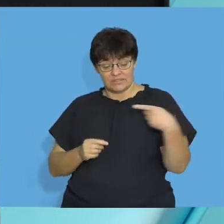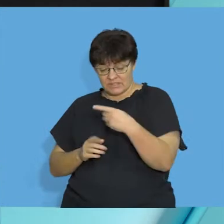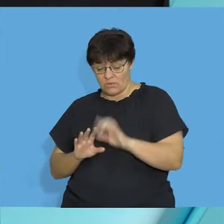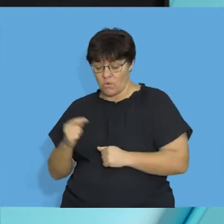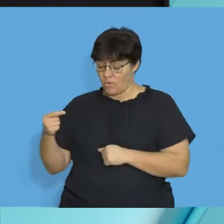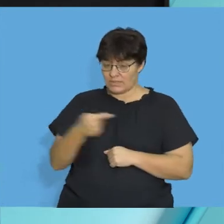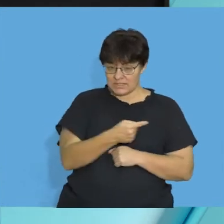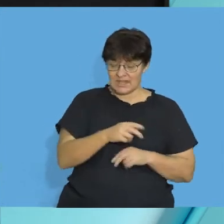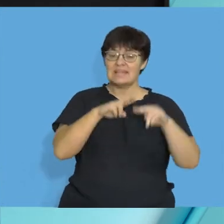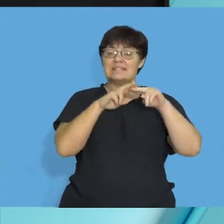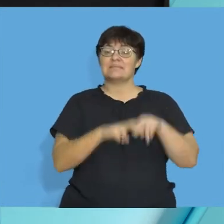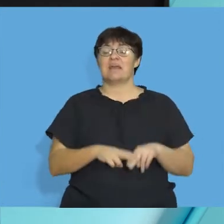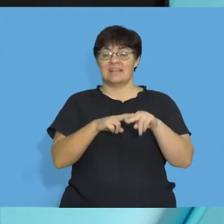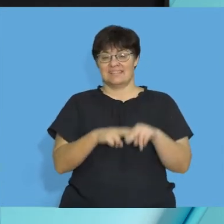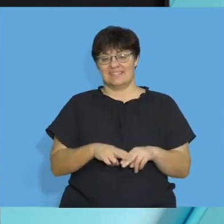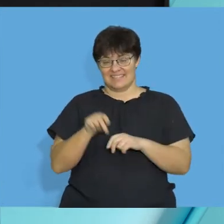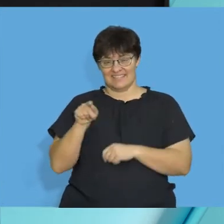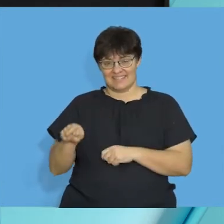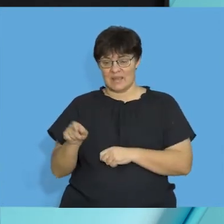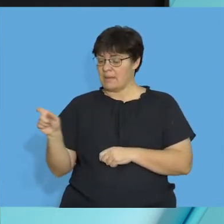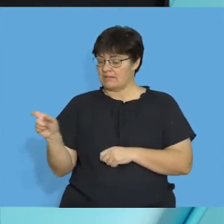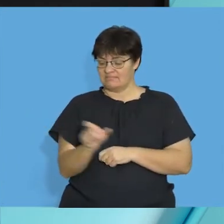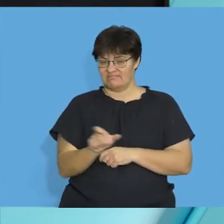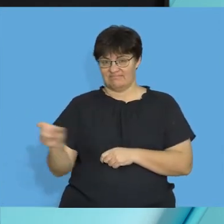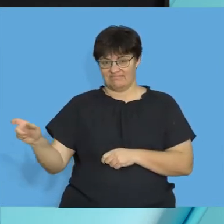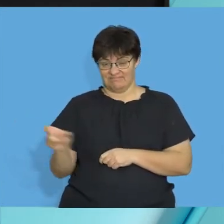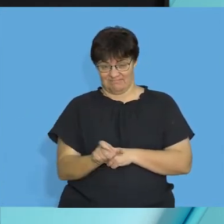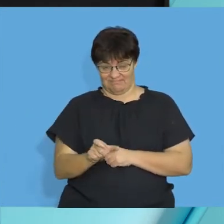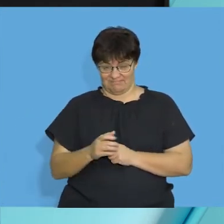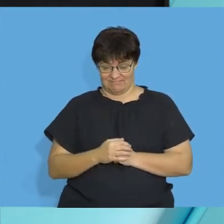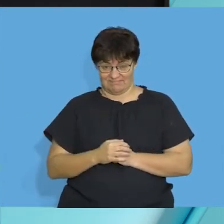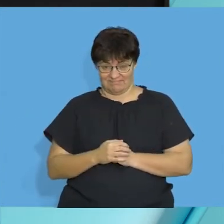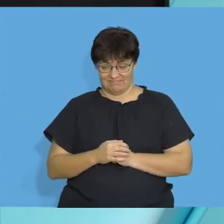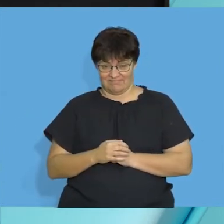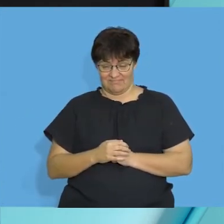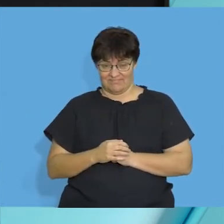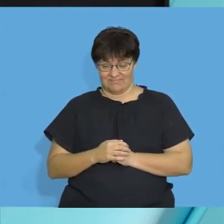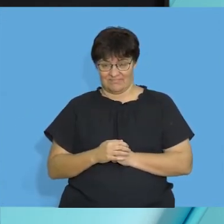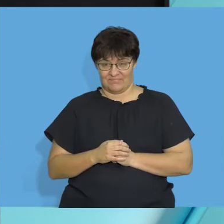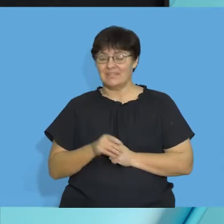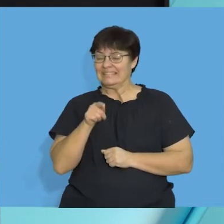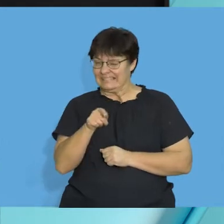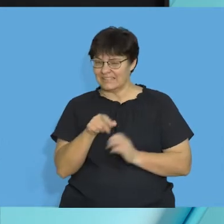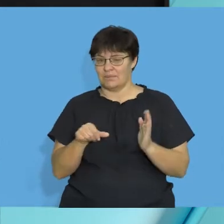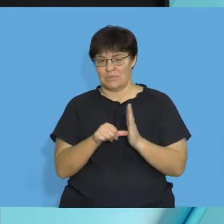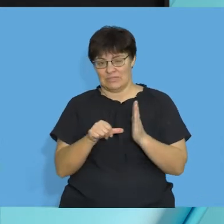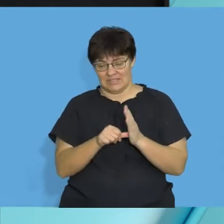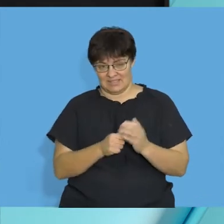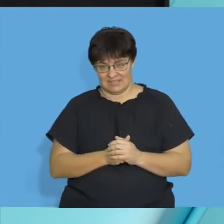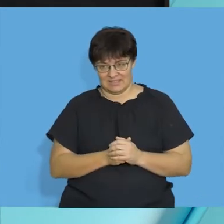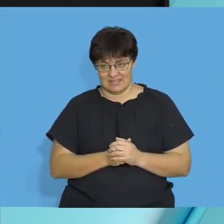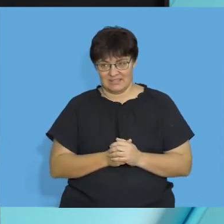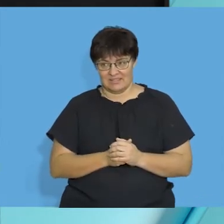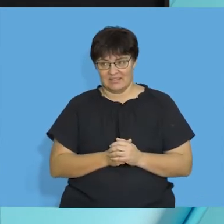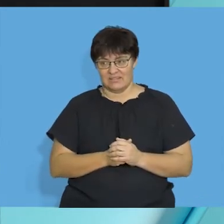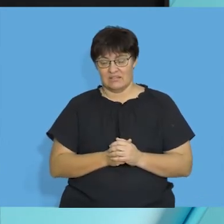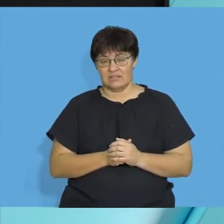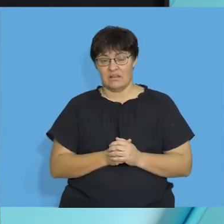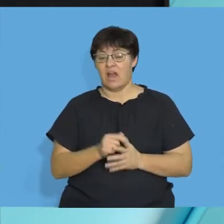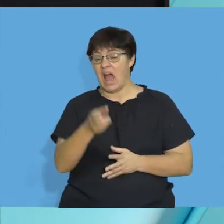direction that the magnet is moving in. And that's the important thing. We're going to use